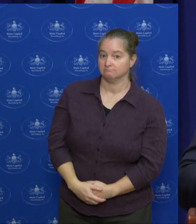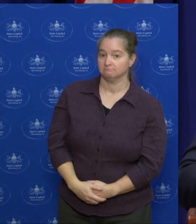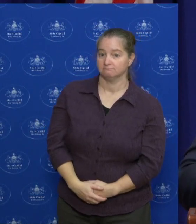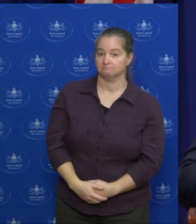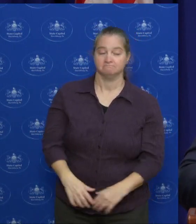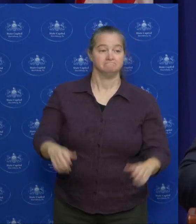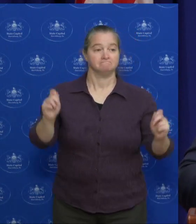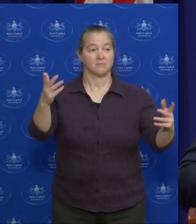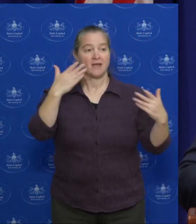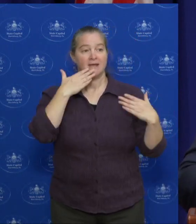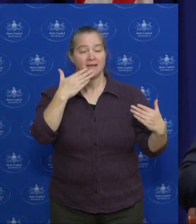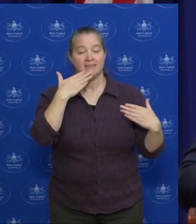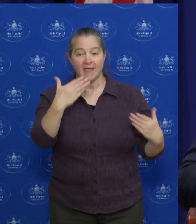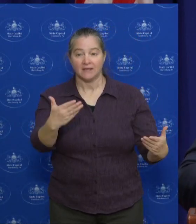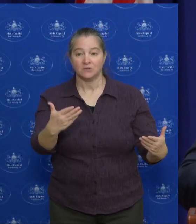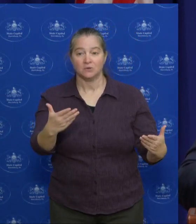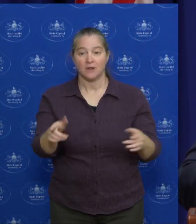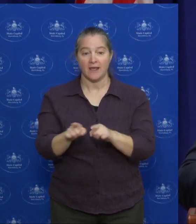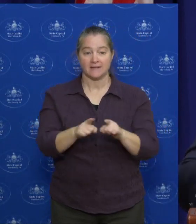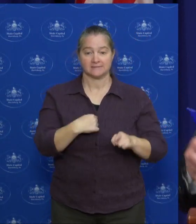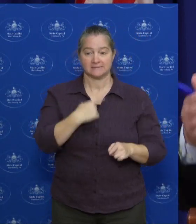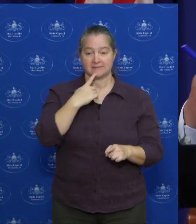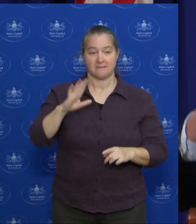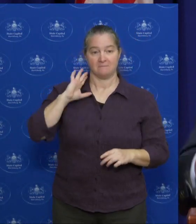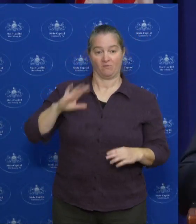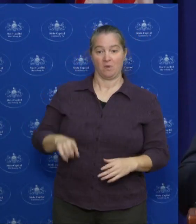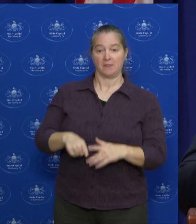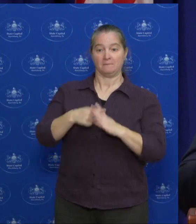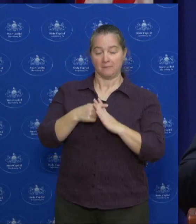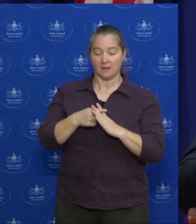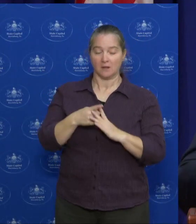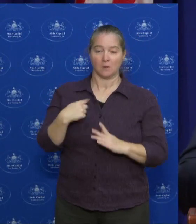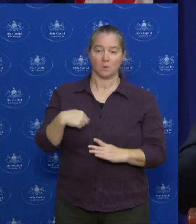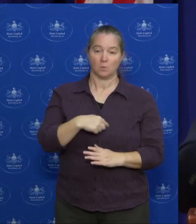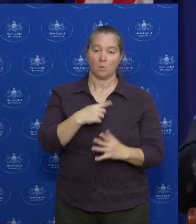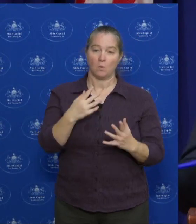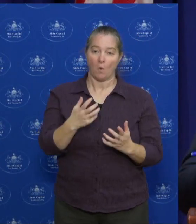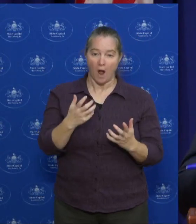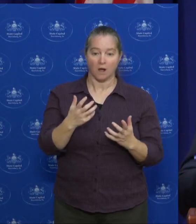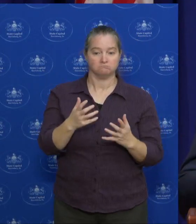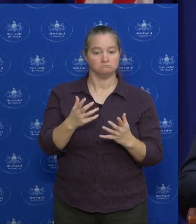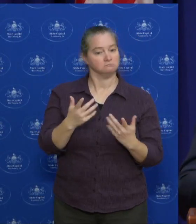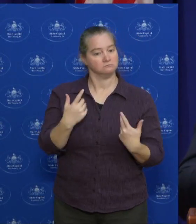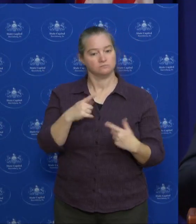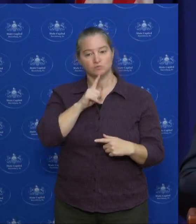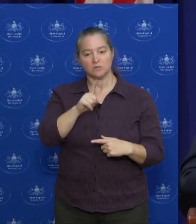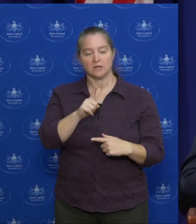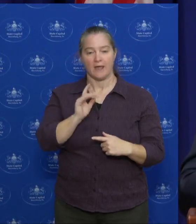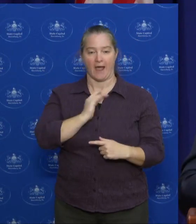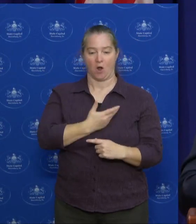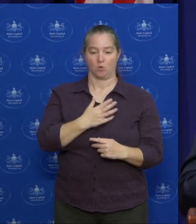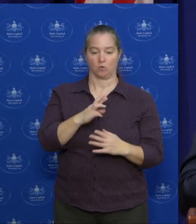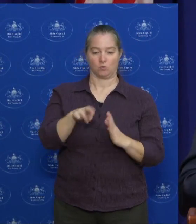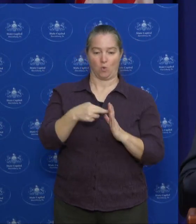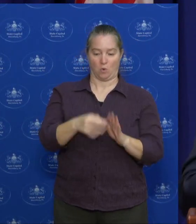All right, thank you all. And as I said in the beginning, we want to play an important role in keeping voters informed, and I